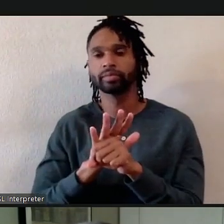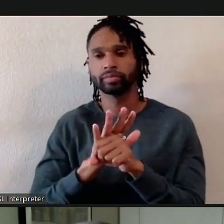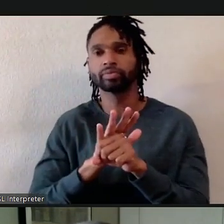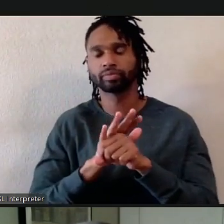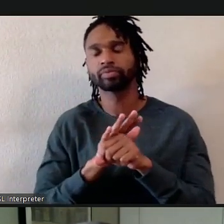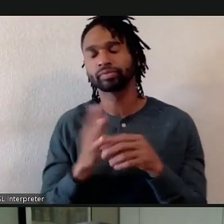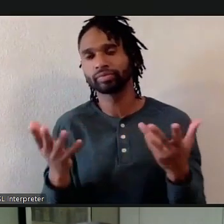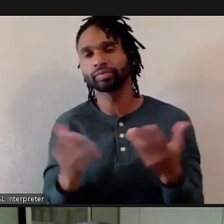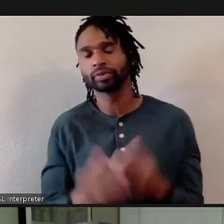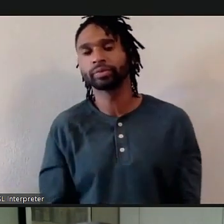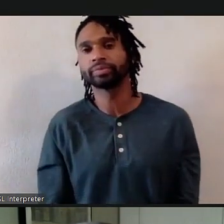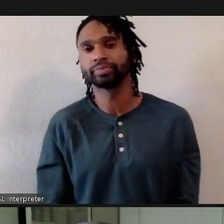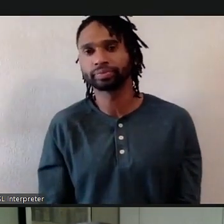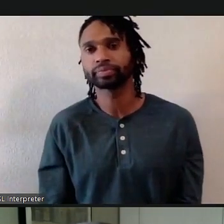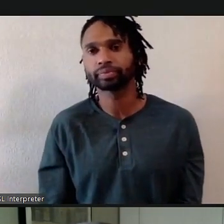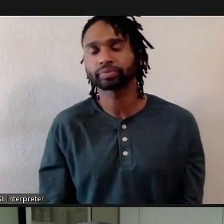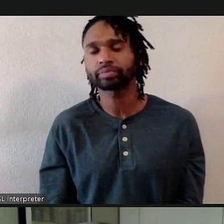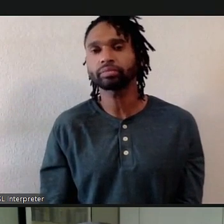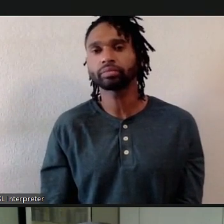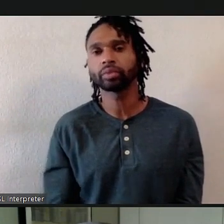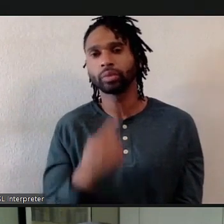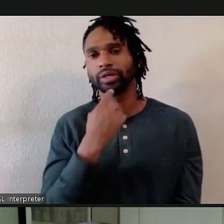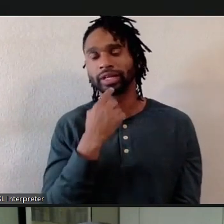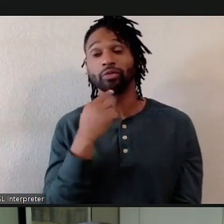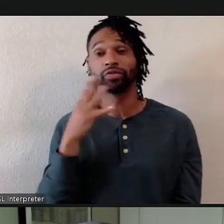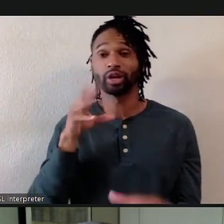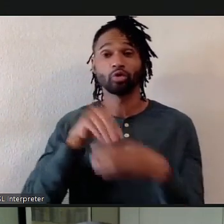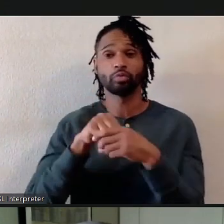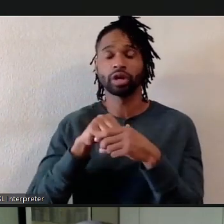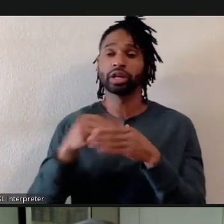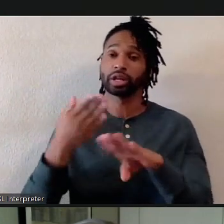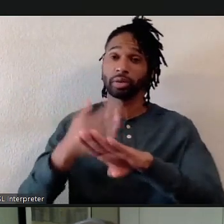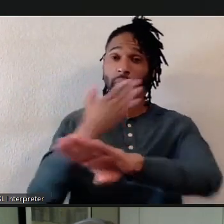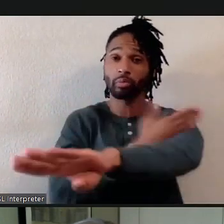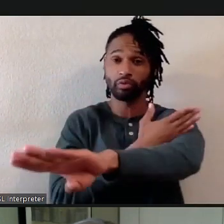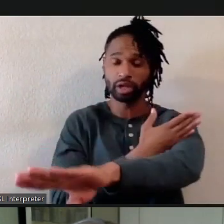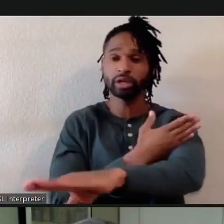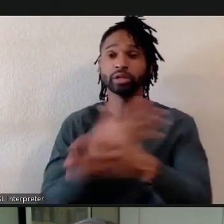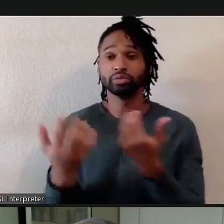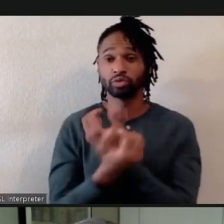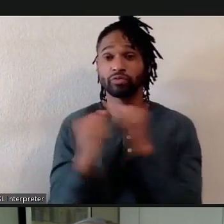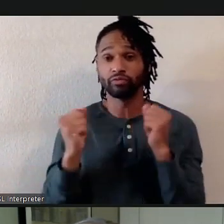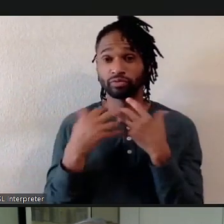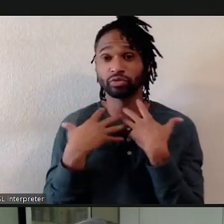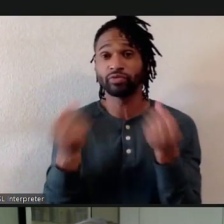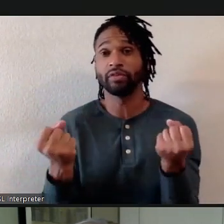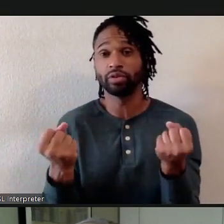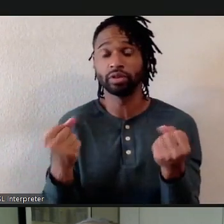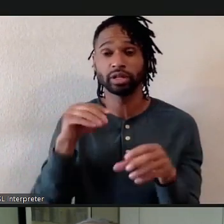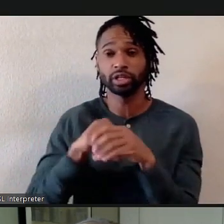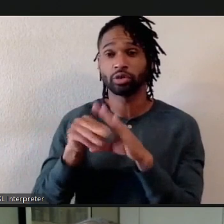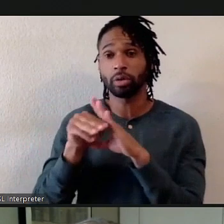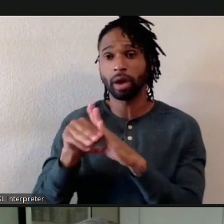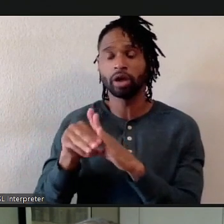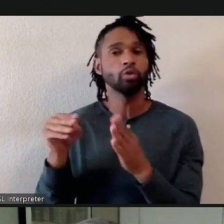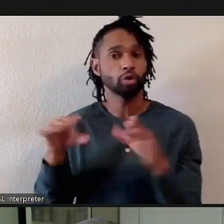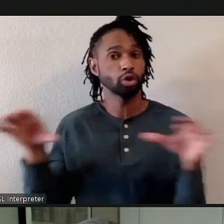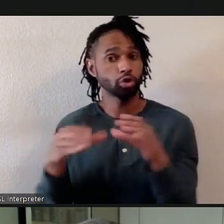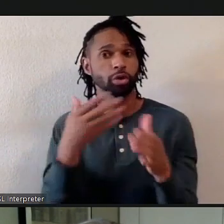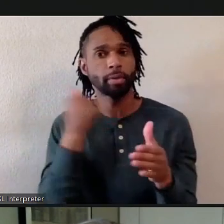run health. I will say that we've incorporated the improving survival into our models. It seems that we are doing better with